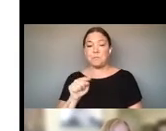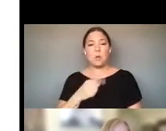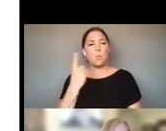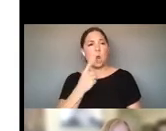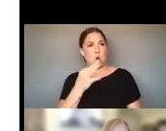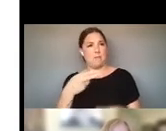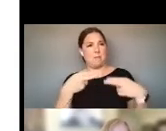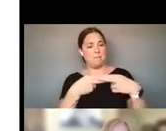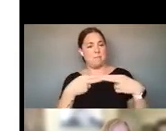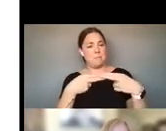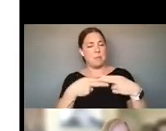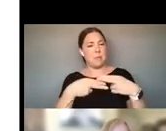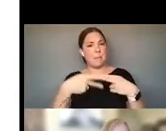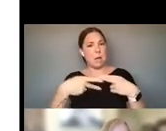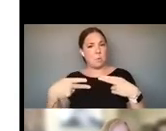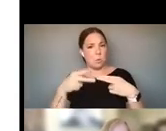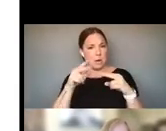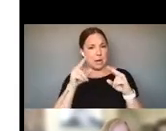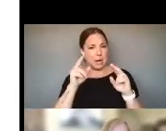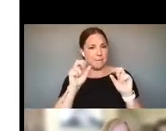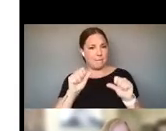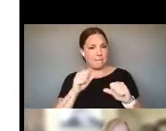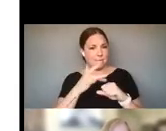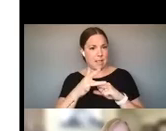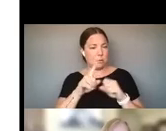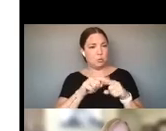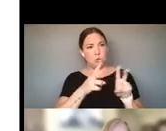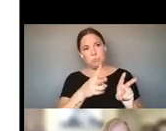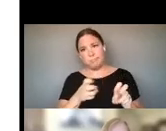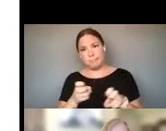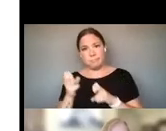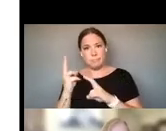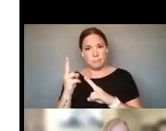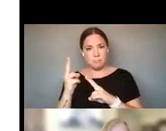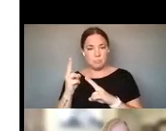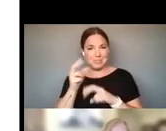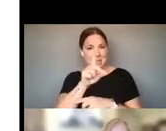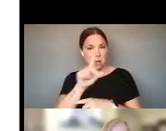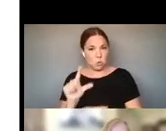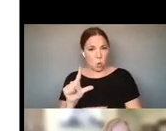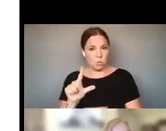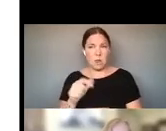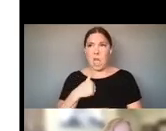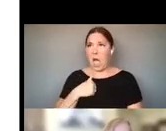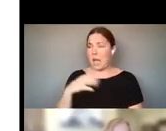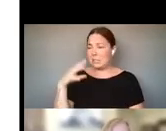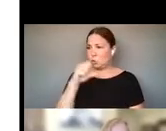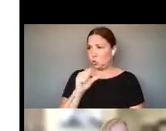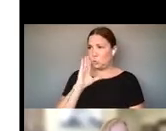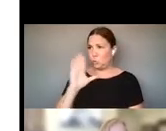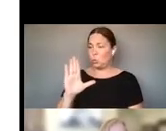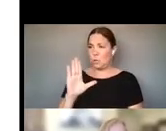My understanding is that, um, that this presentation will be archived online. Um, Christine, can you give some detail to that?